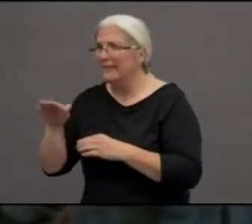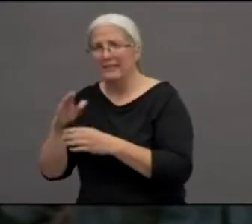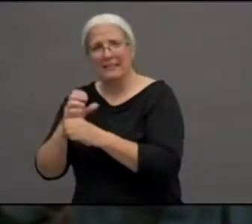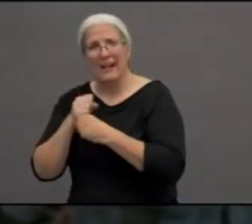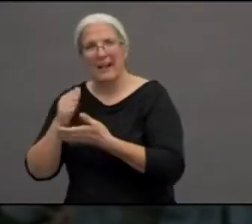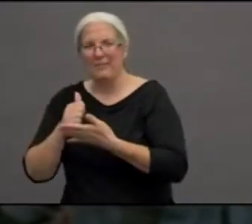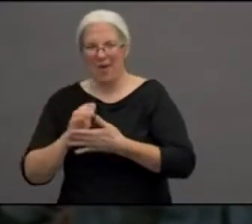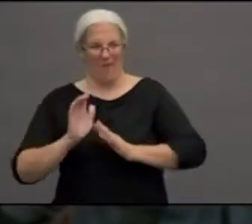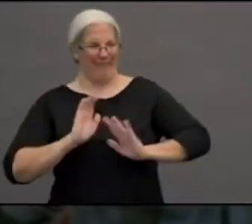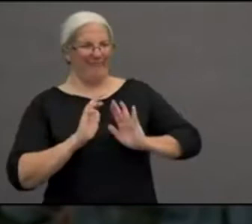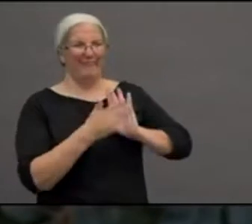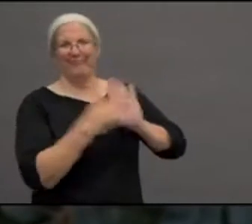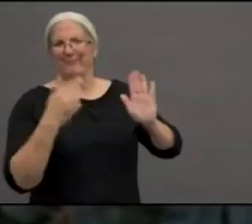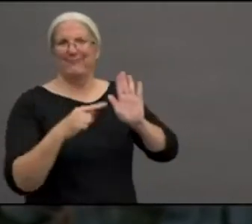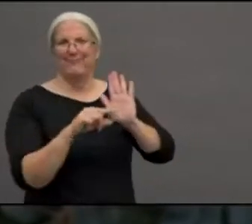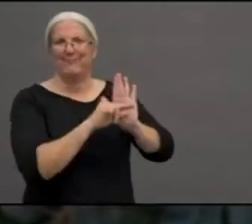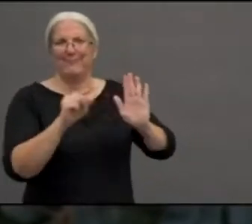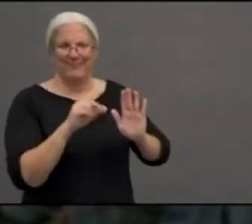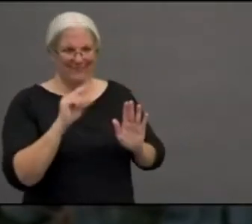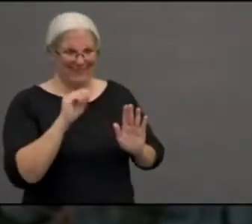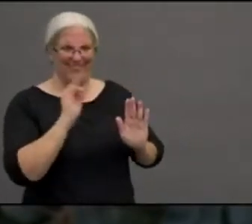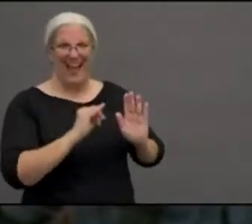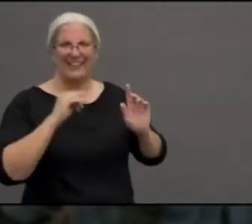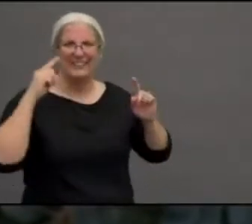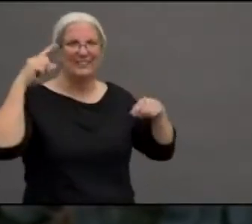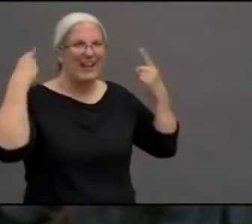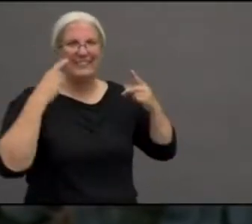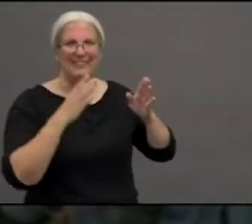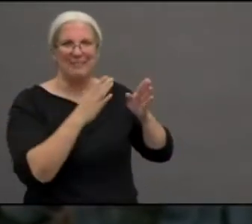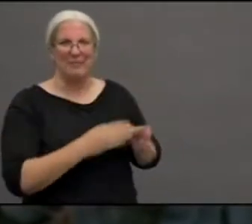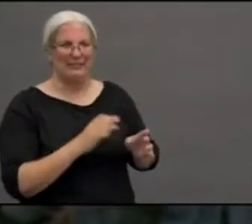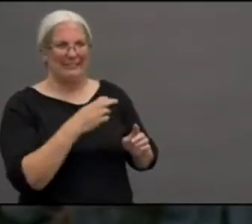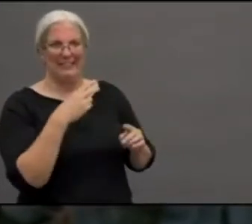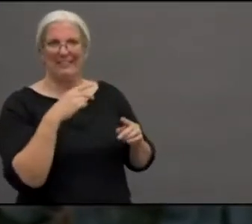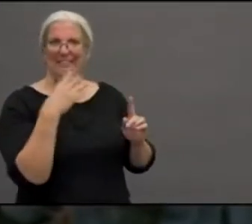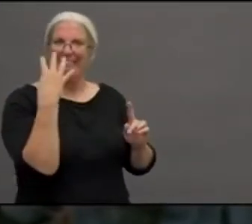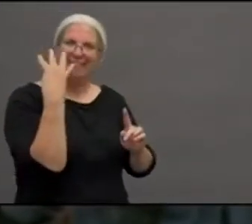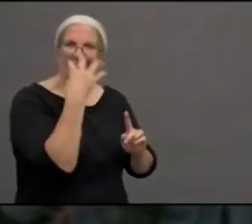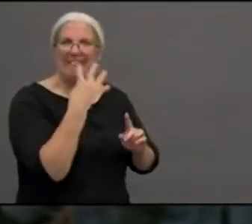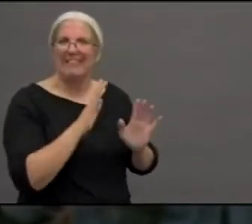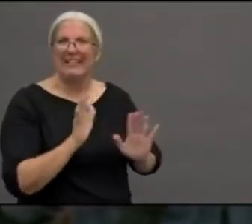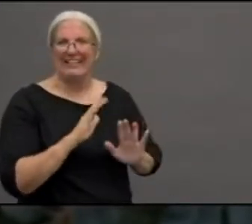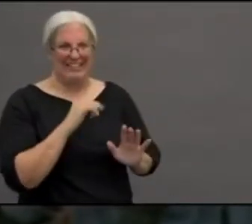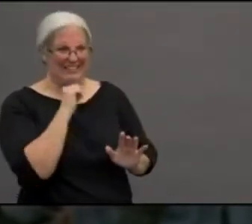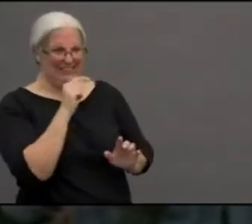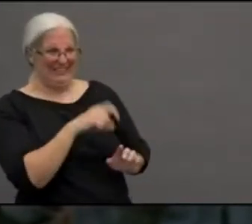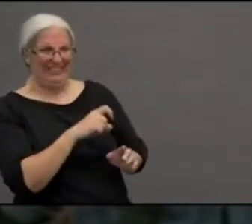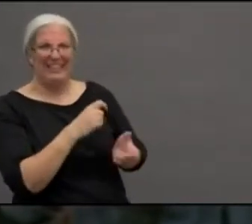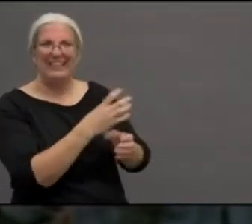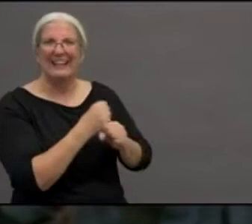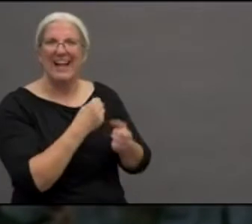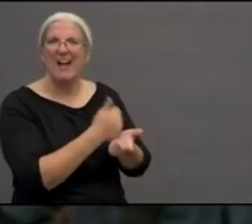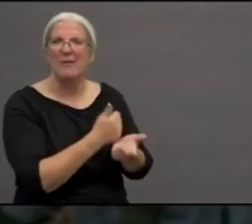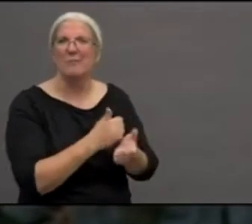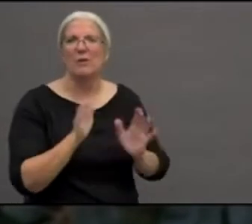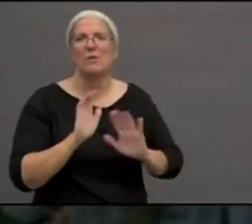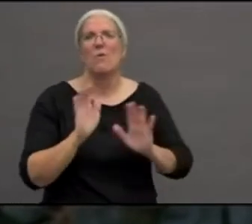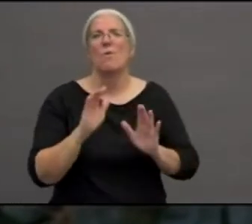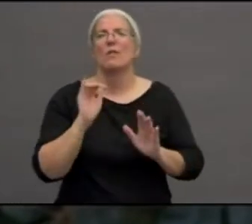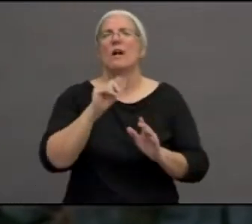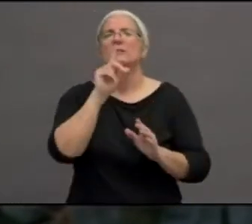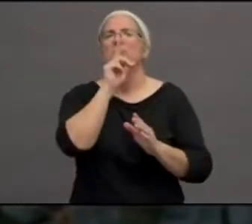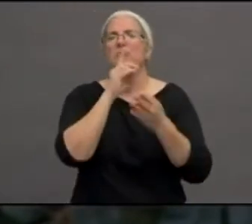that being crazy. You know, you're crazy if you seek therapy. And I'm not generalizing to